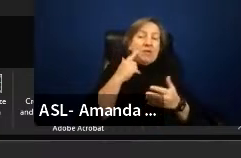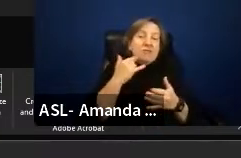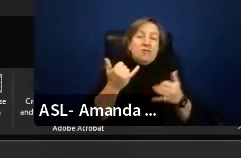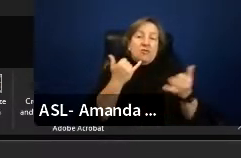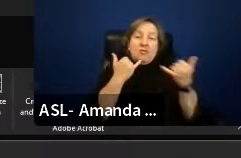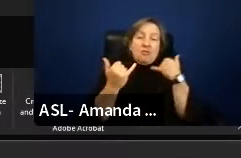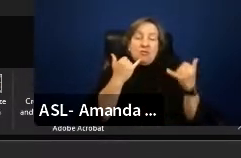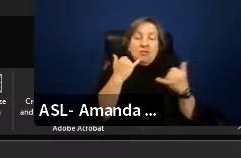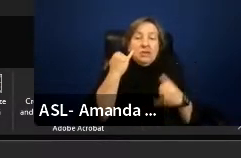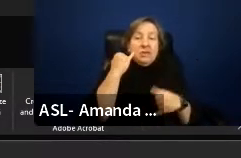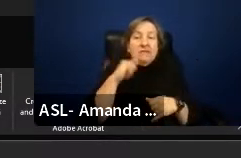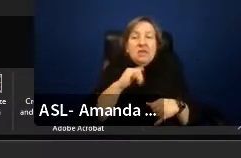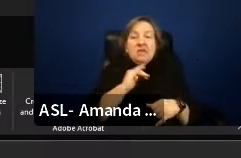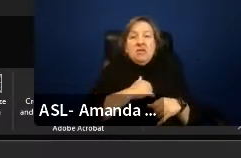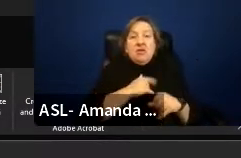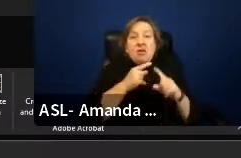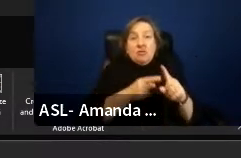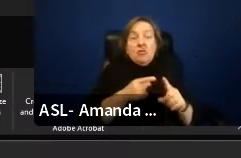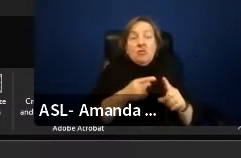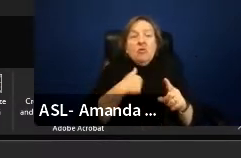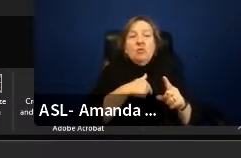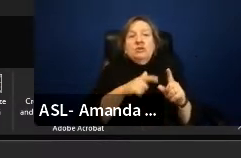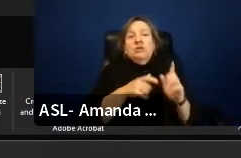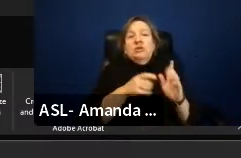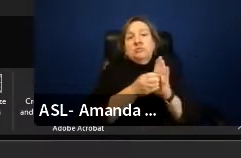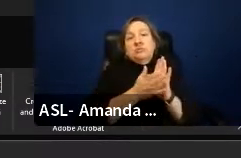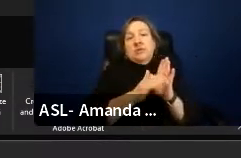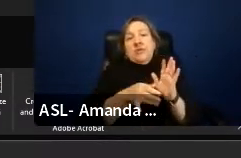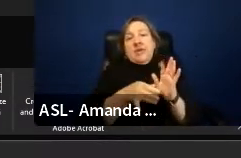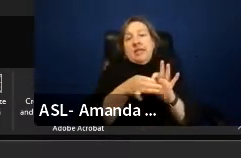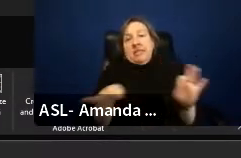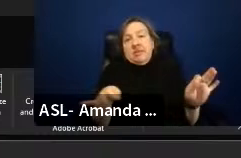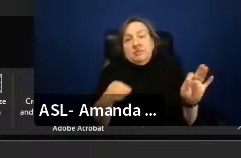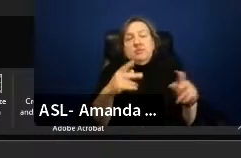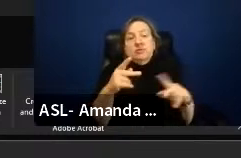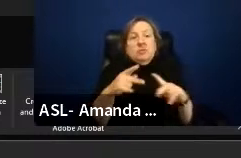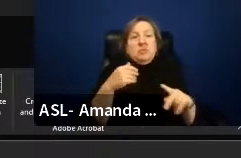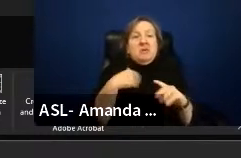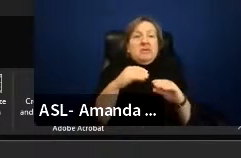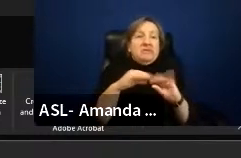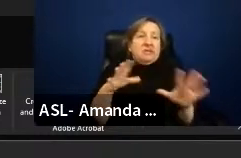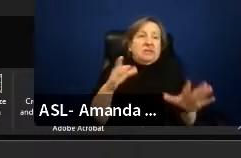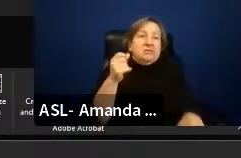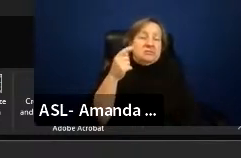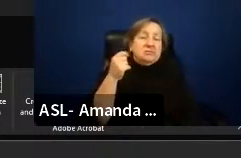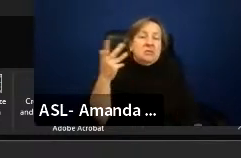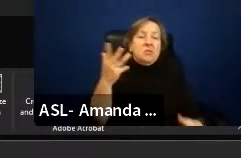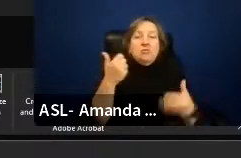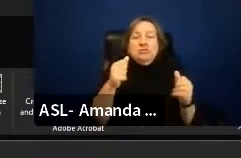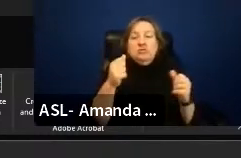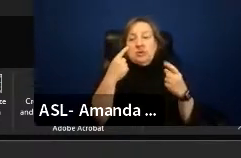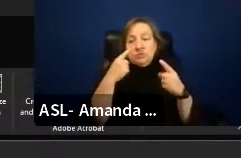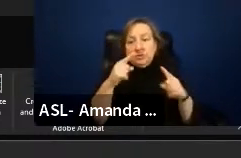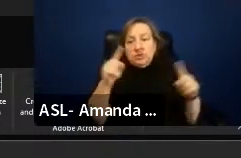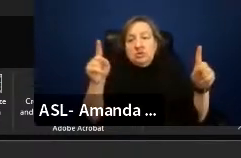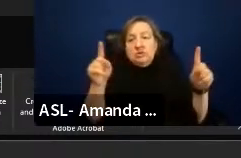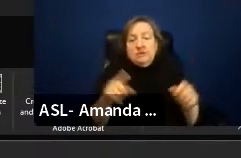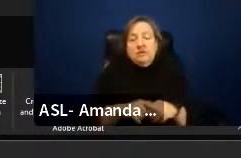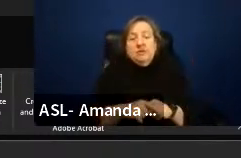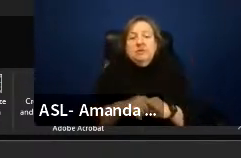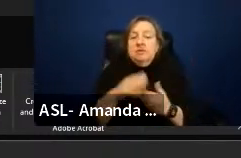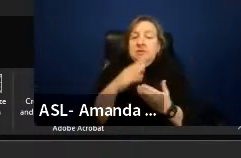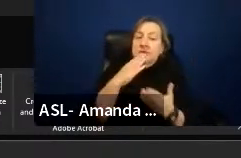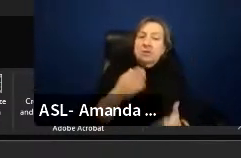And if that's our intent, then we should feature that language in here somewhere, just so people have a clear understanding of what we're trying to achieve. Thank